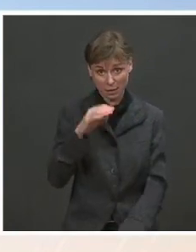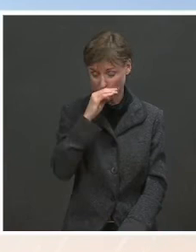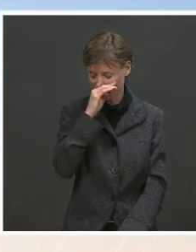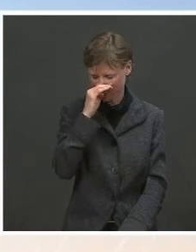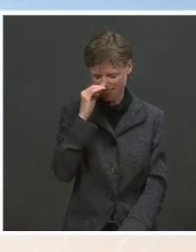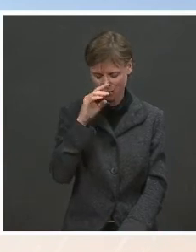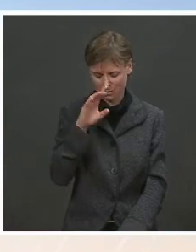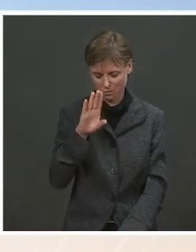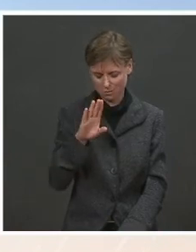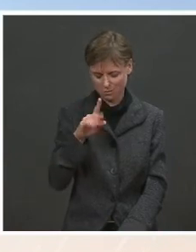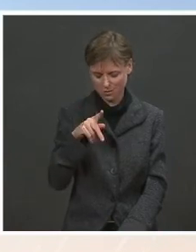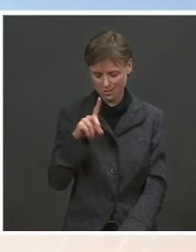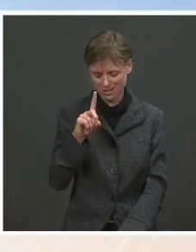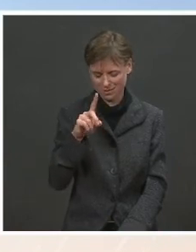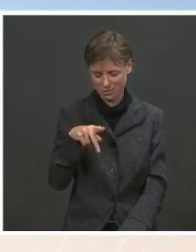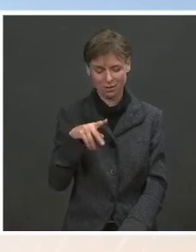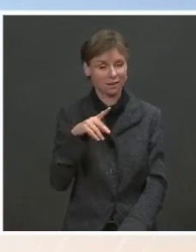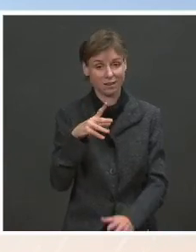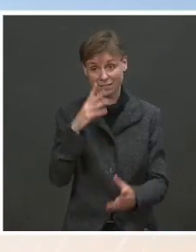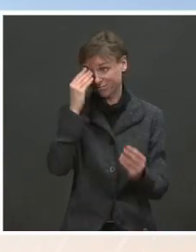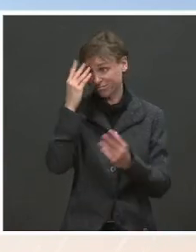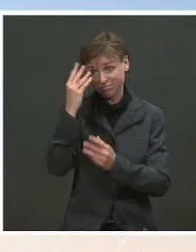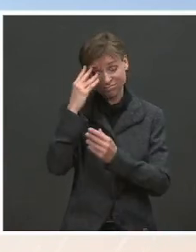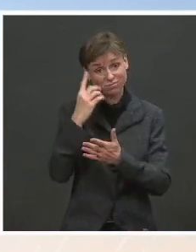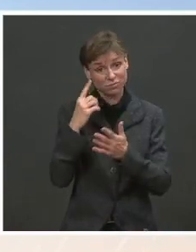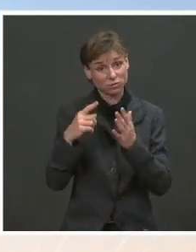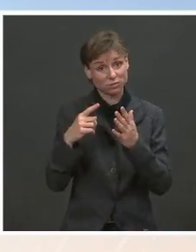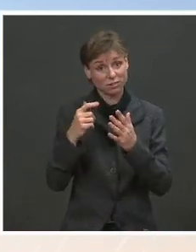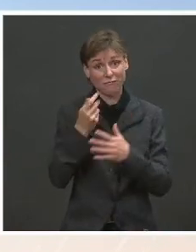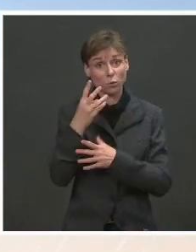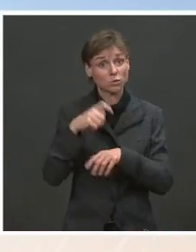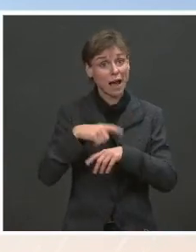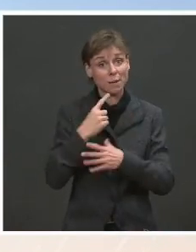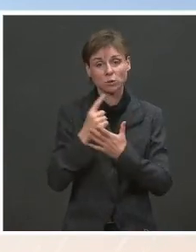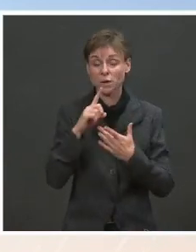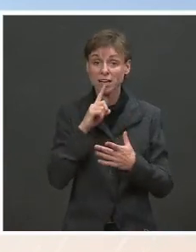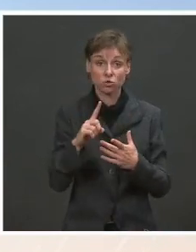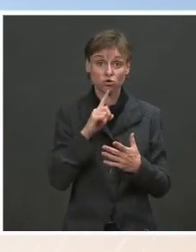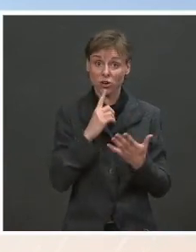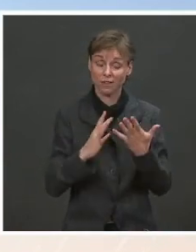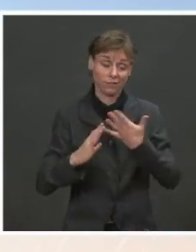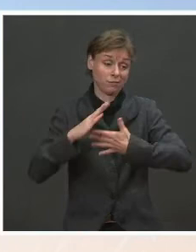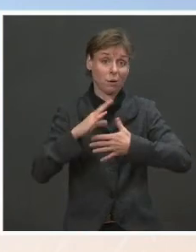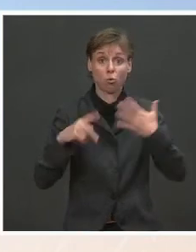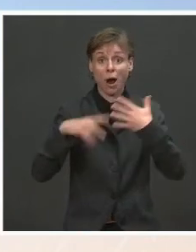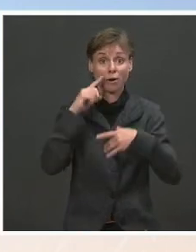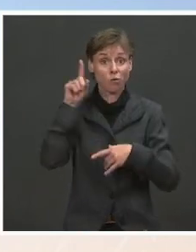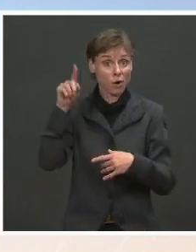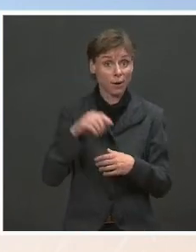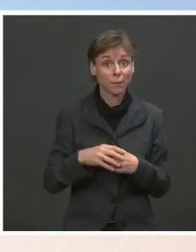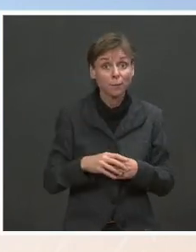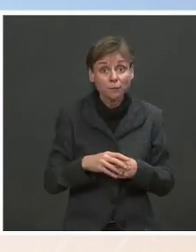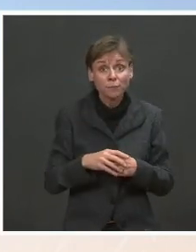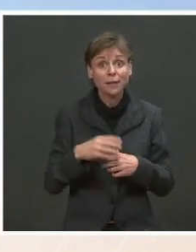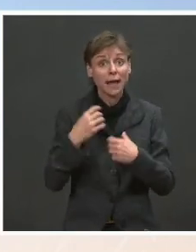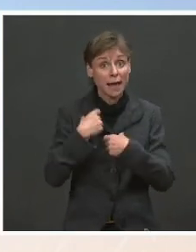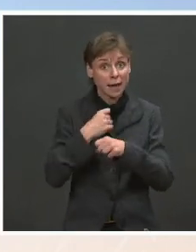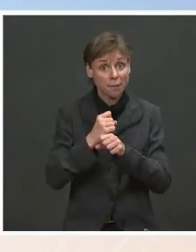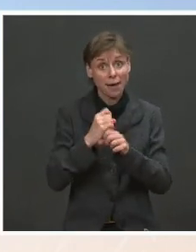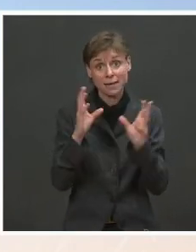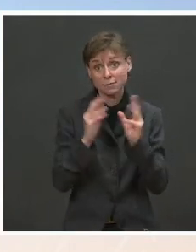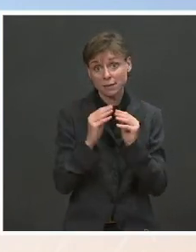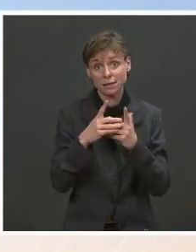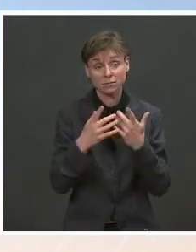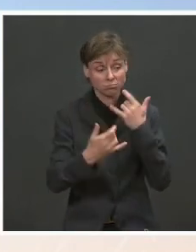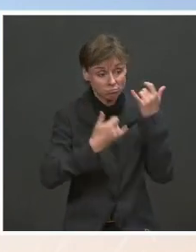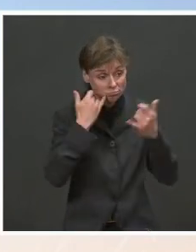It's an issue that is front and center for him. And certainly he's asking questions in a range of meetings with senior officials about progress that's